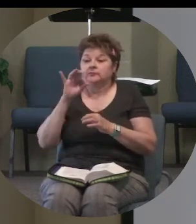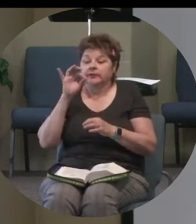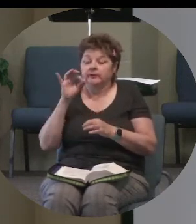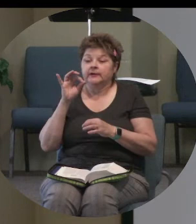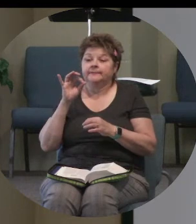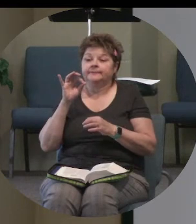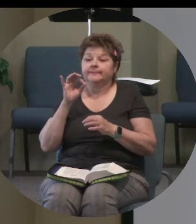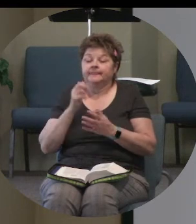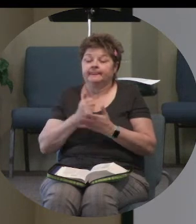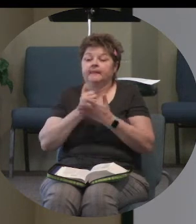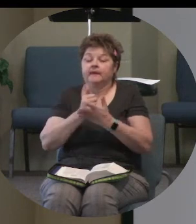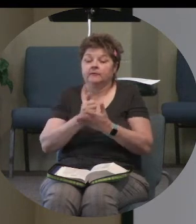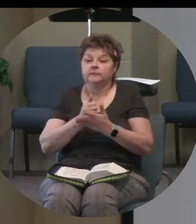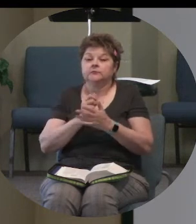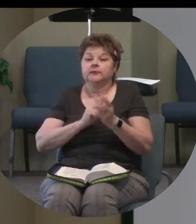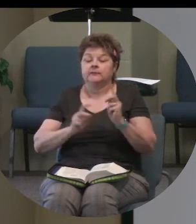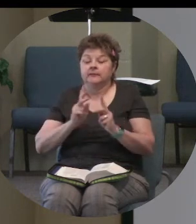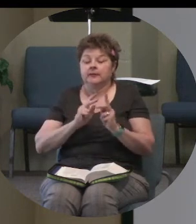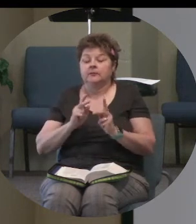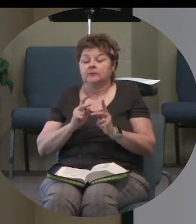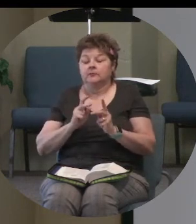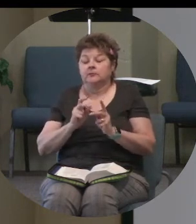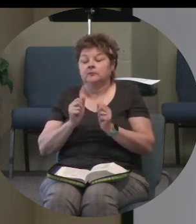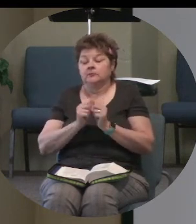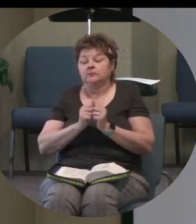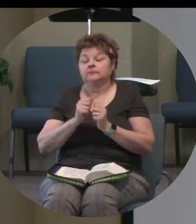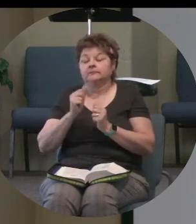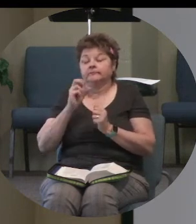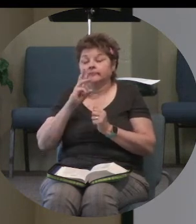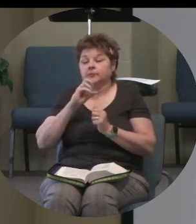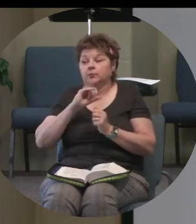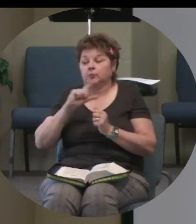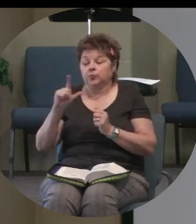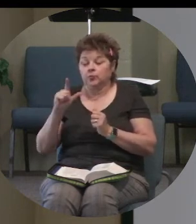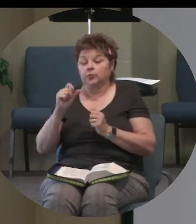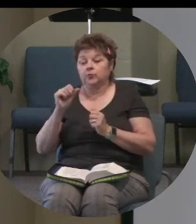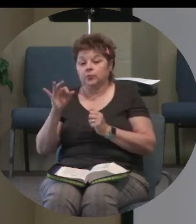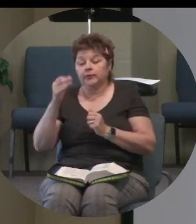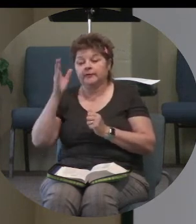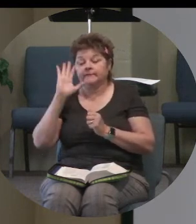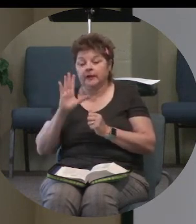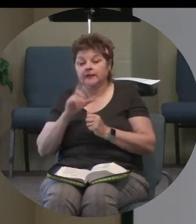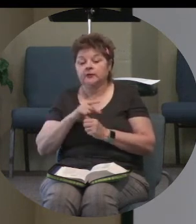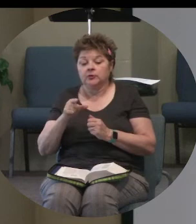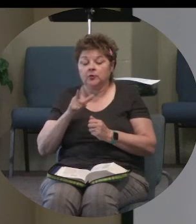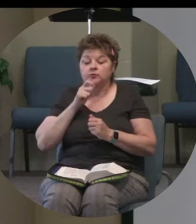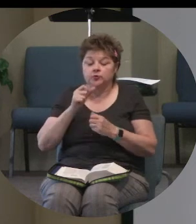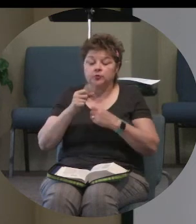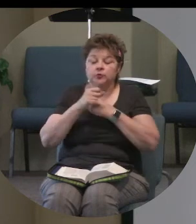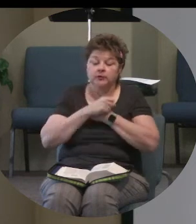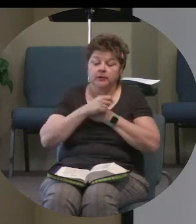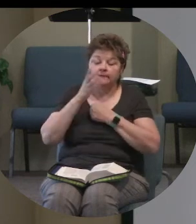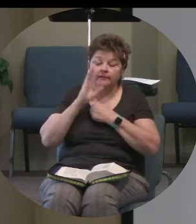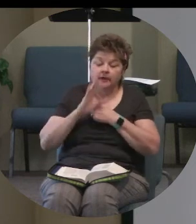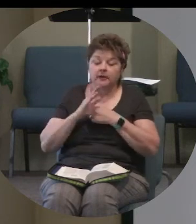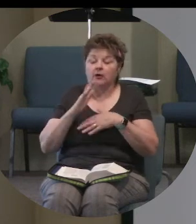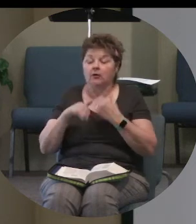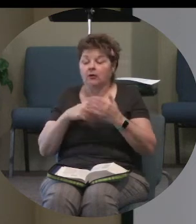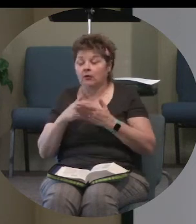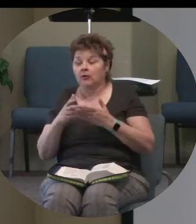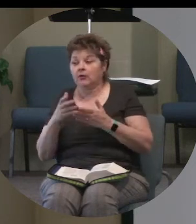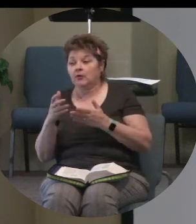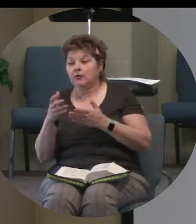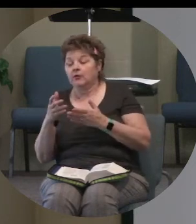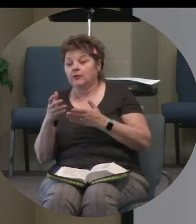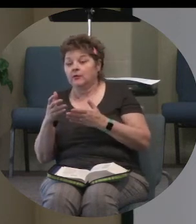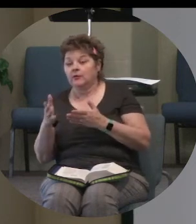saints according to the will of God. And we know that for those who love God, all things work together for good, for those who are called